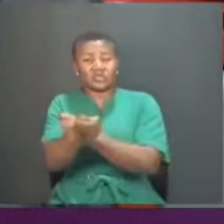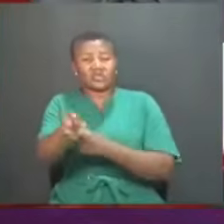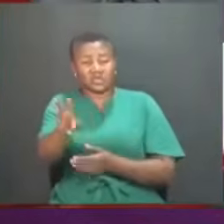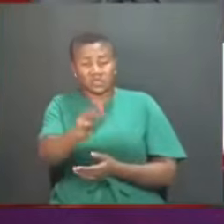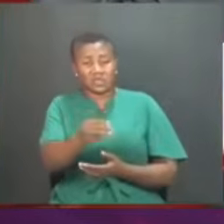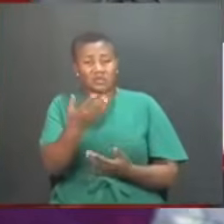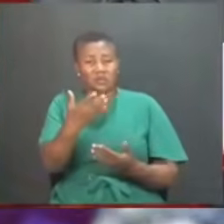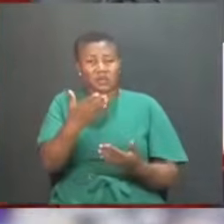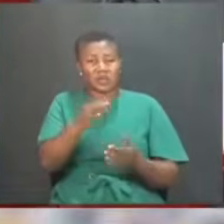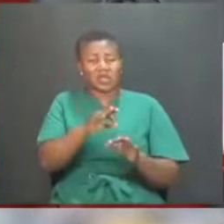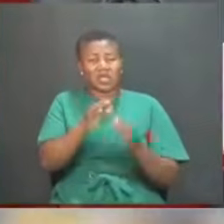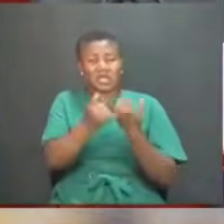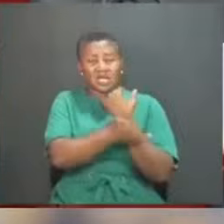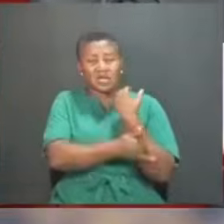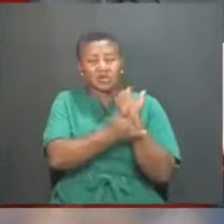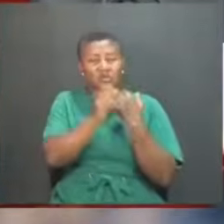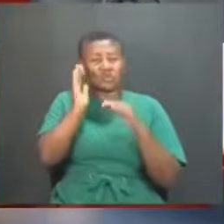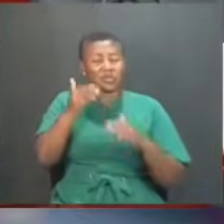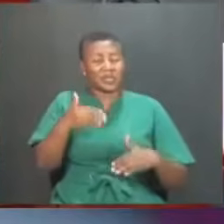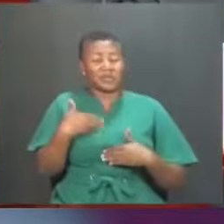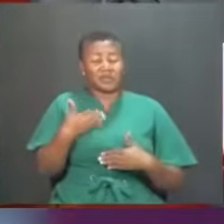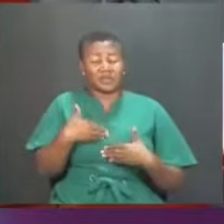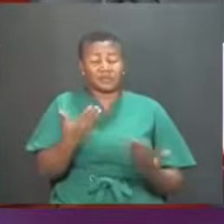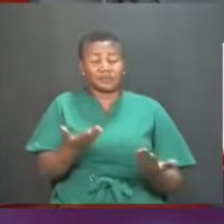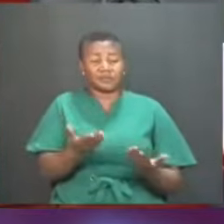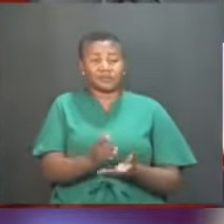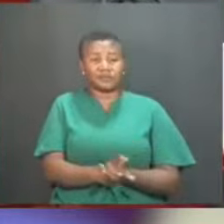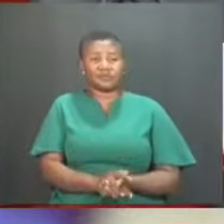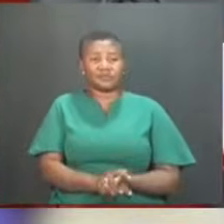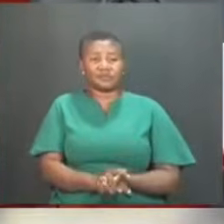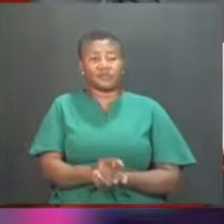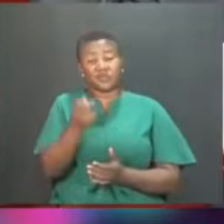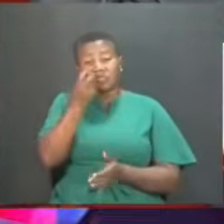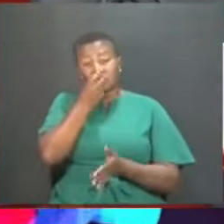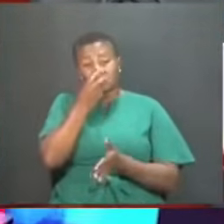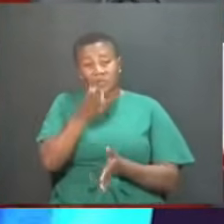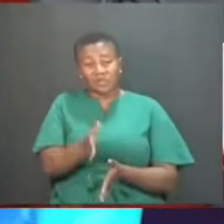extremely grateful. So, Mr. Speaker,